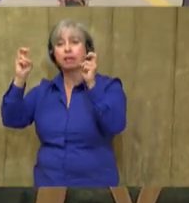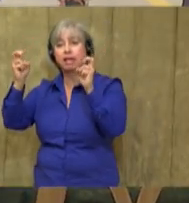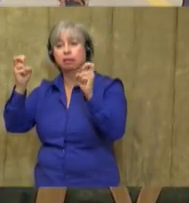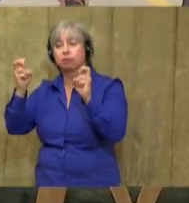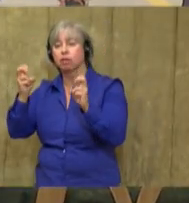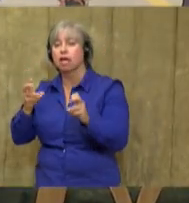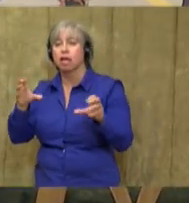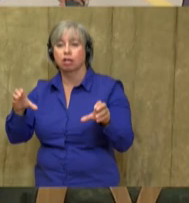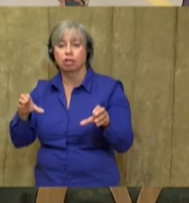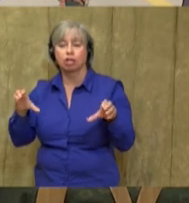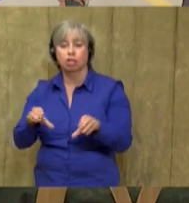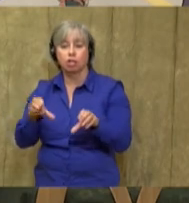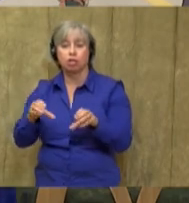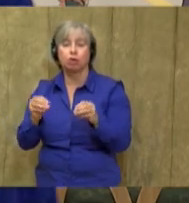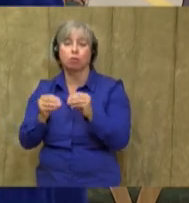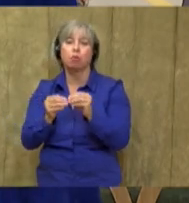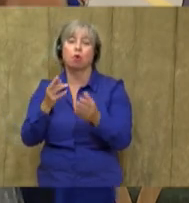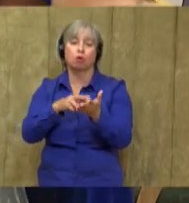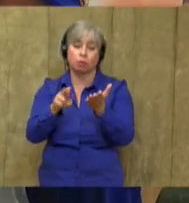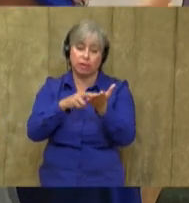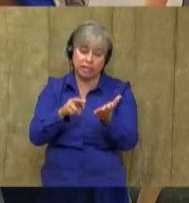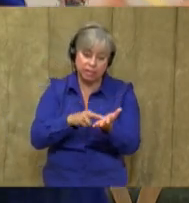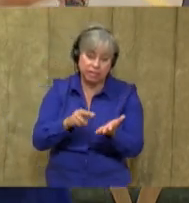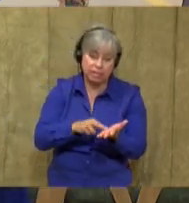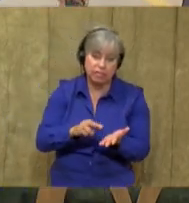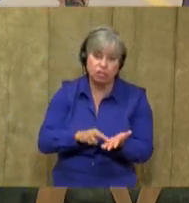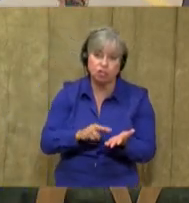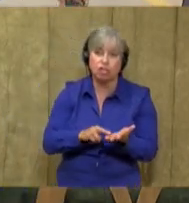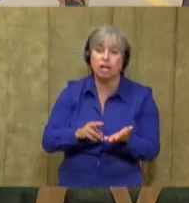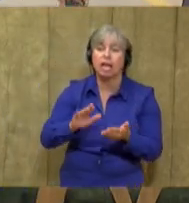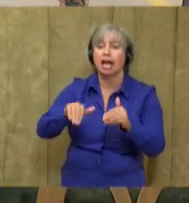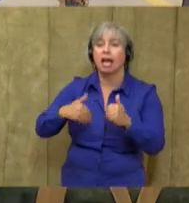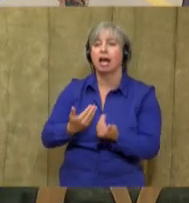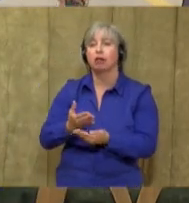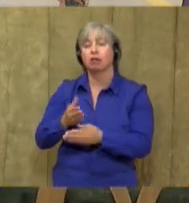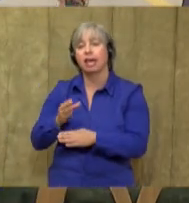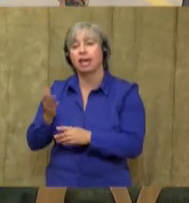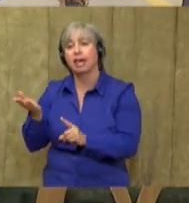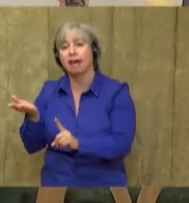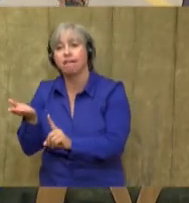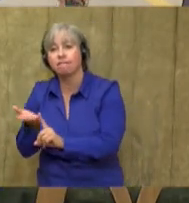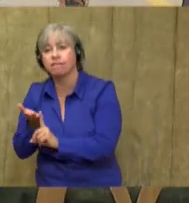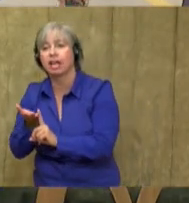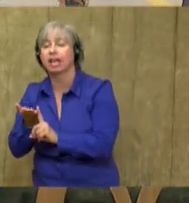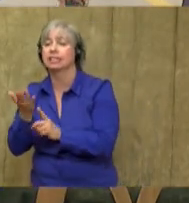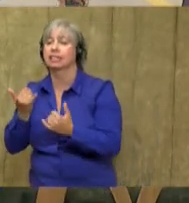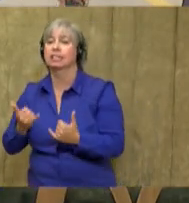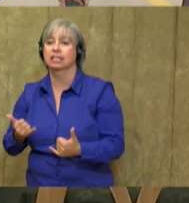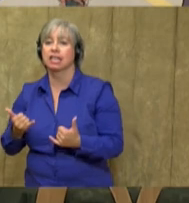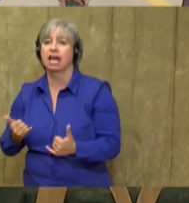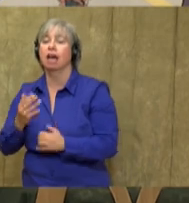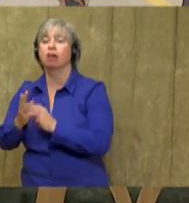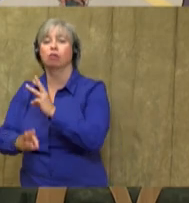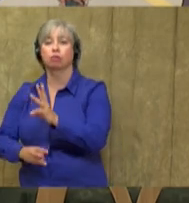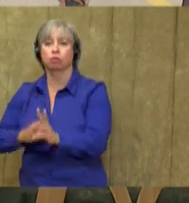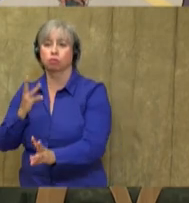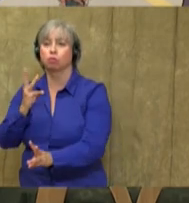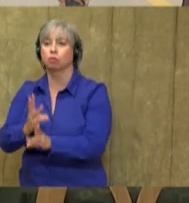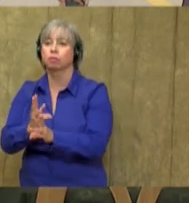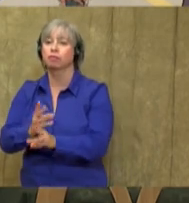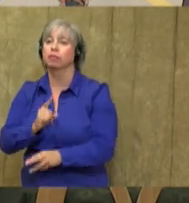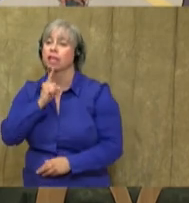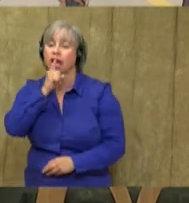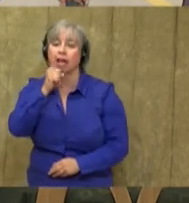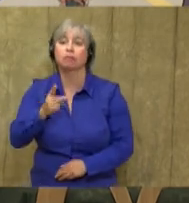a little more research, find out about them, find out how they affect today and what's going on in today's world. I've